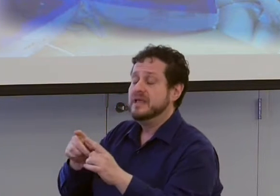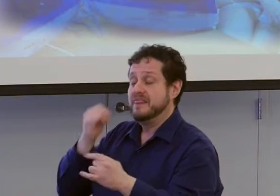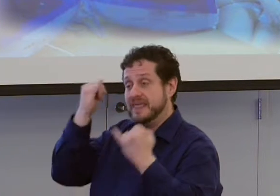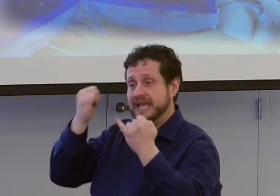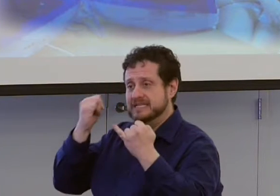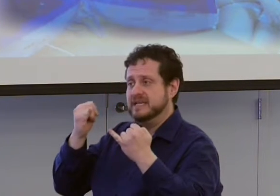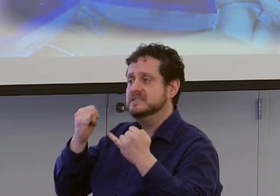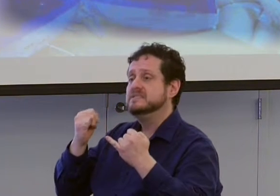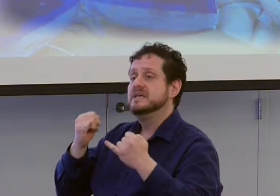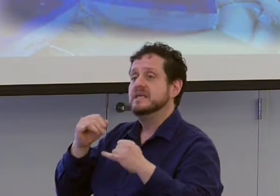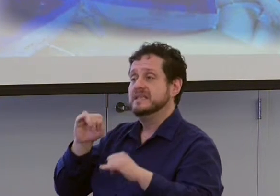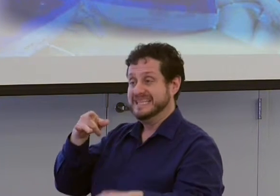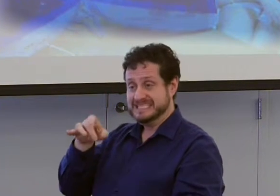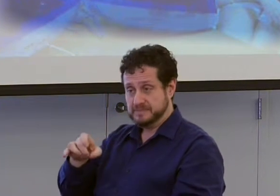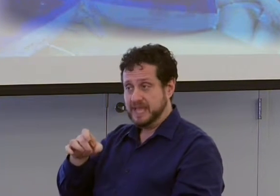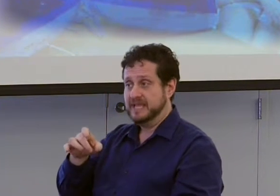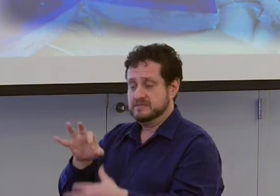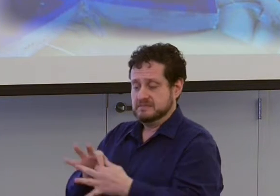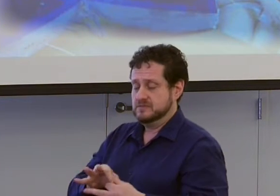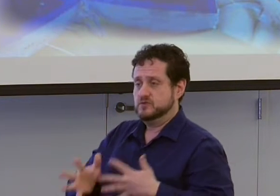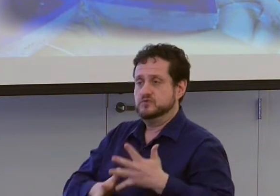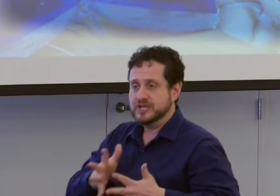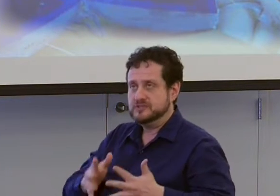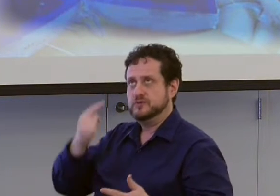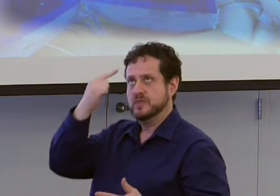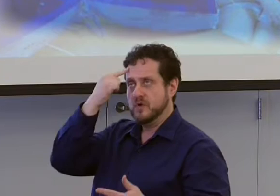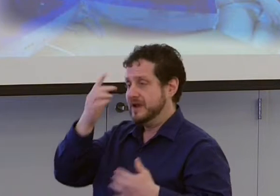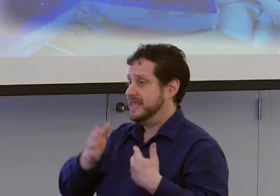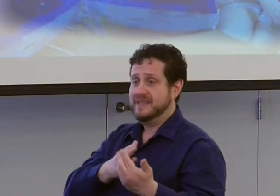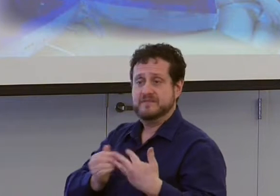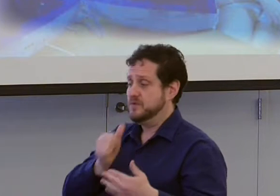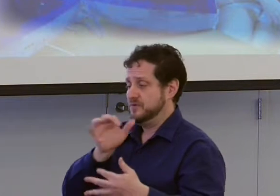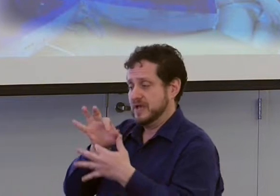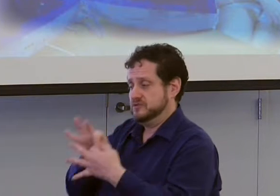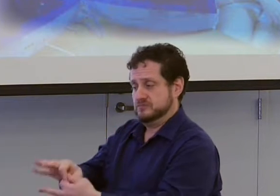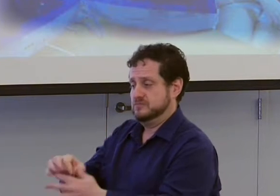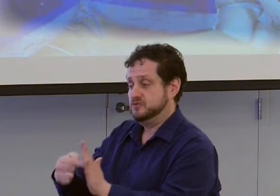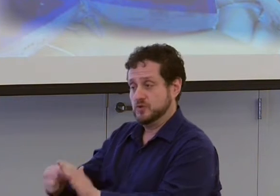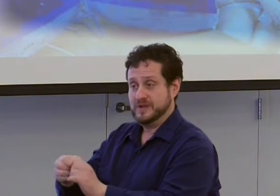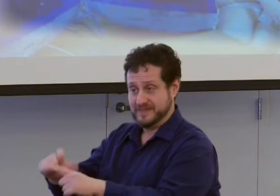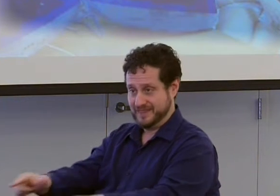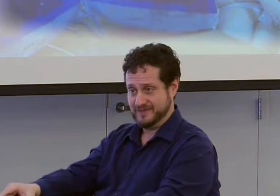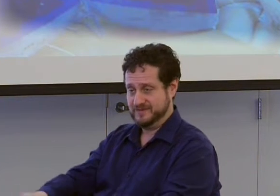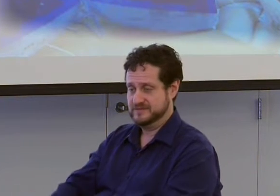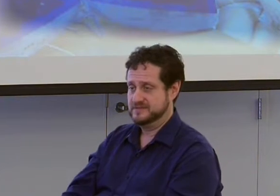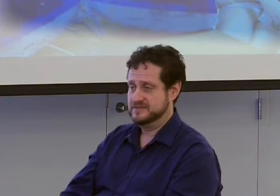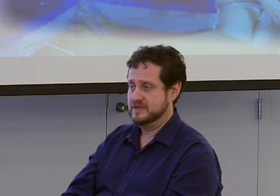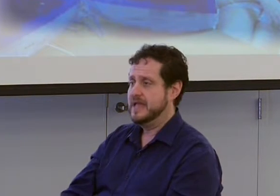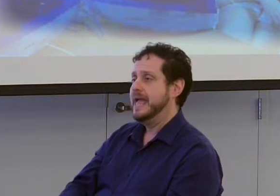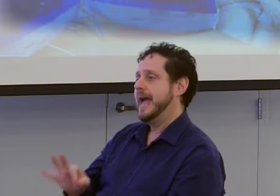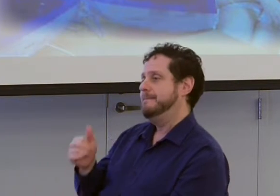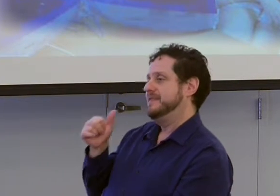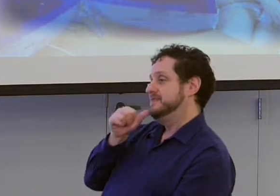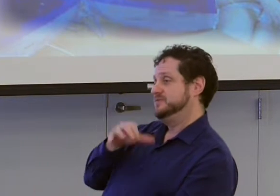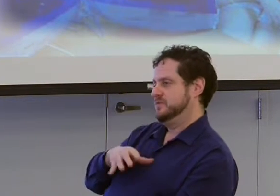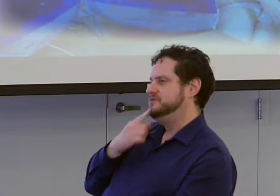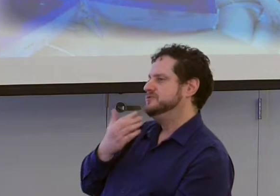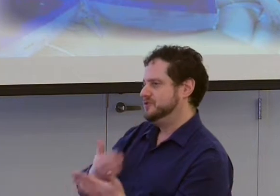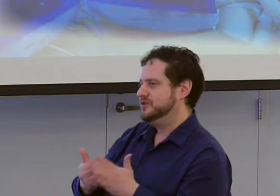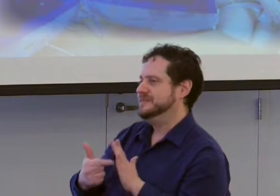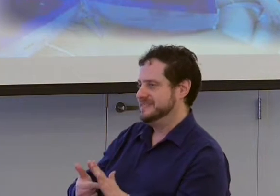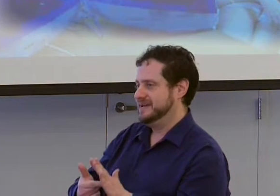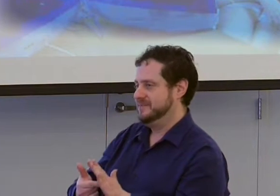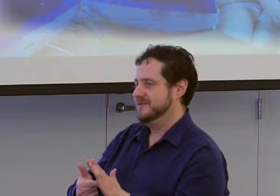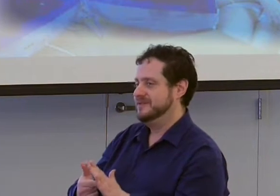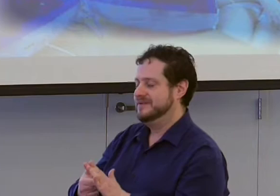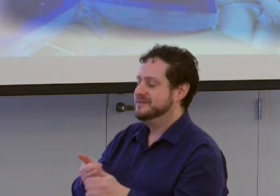spatialized in gesture and by inference in thought, even when they're not spatialized in language. Now, obviously, I picked her because she's a good example. She was